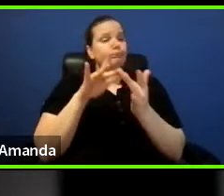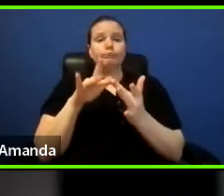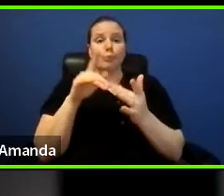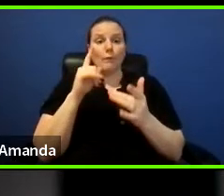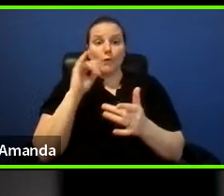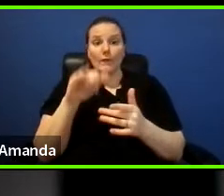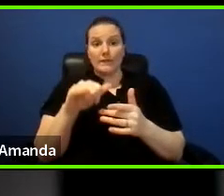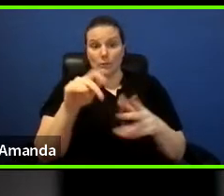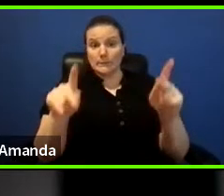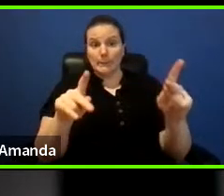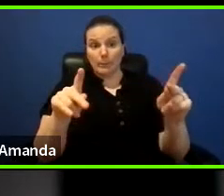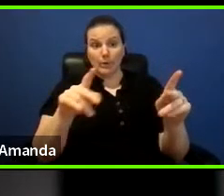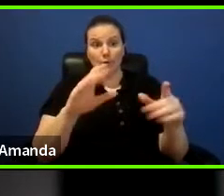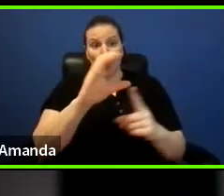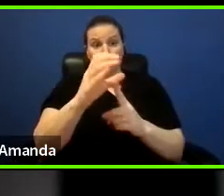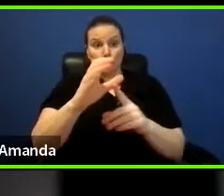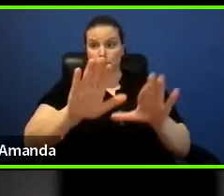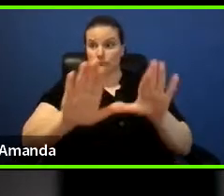outlets.